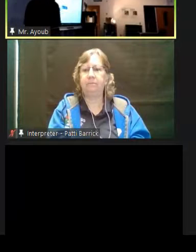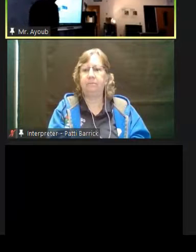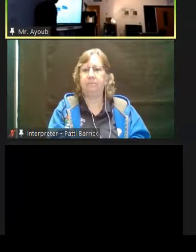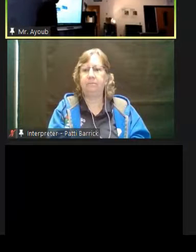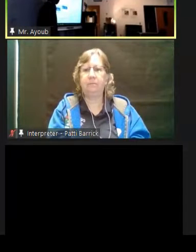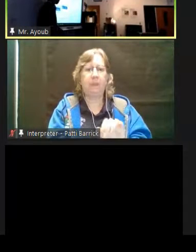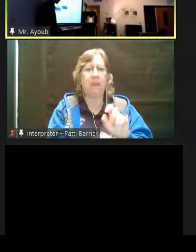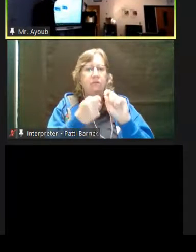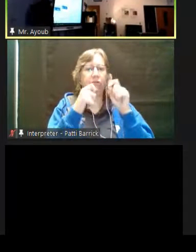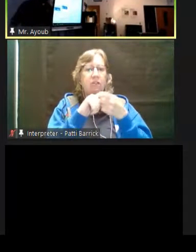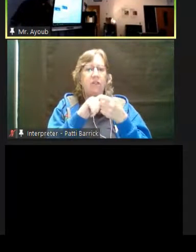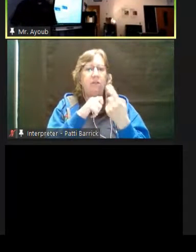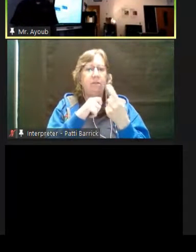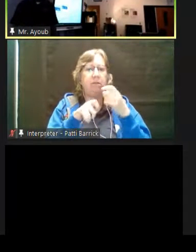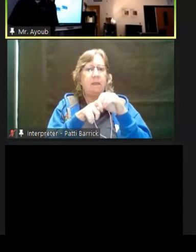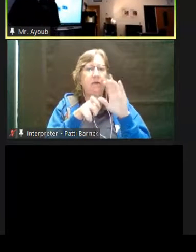paragraph.